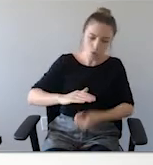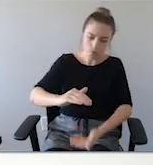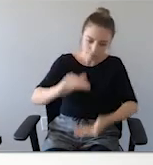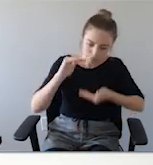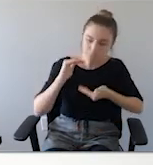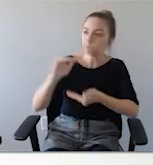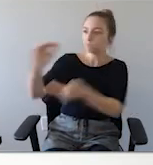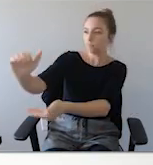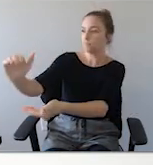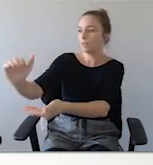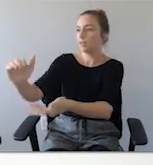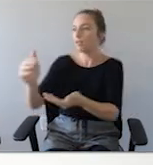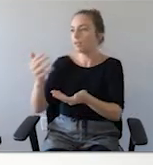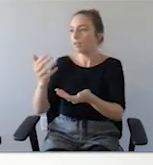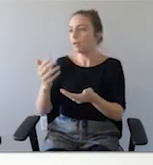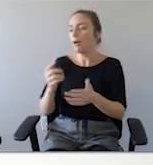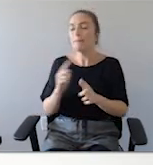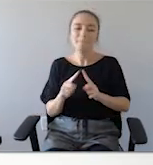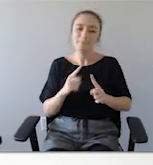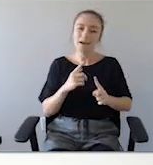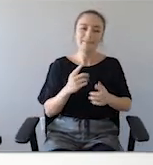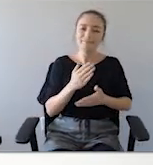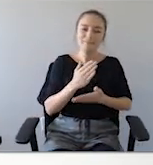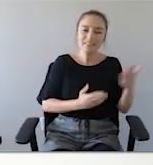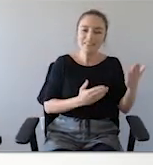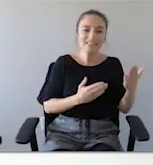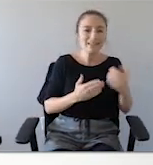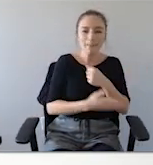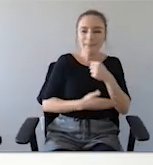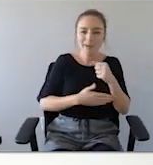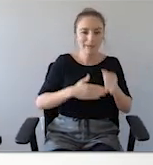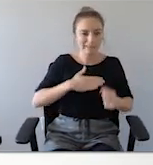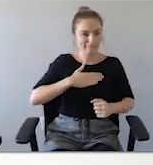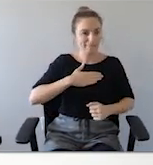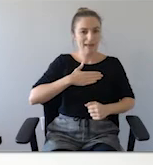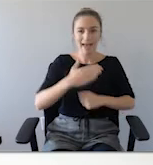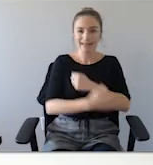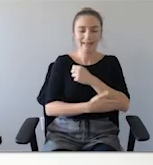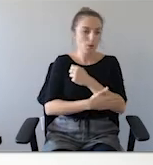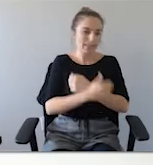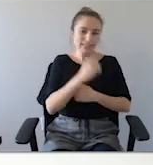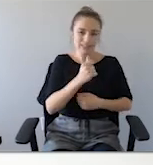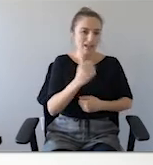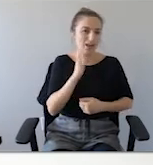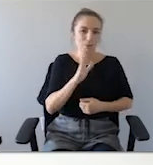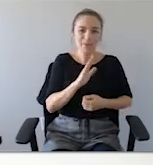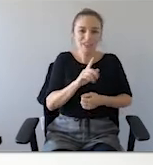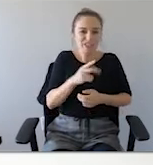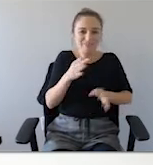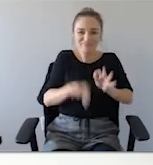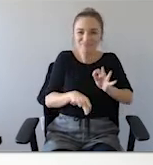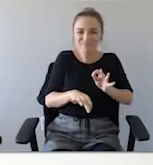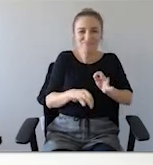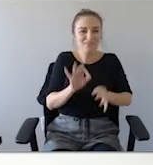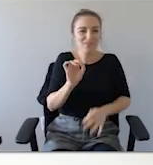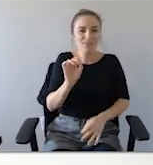My county doesn't. It's just the draft, and I think, I mean, the present level, which I find in most of the counties,